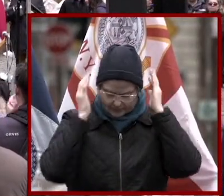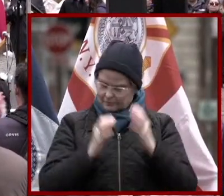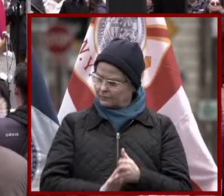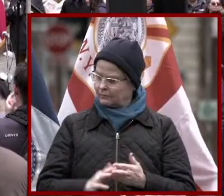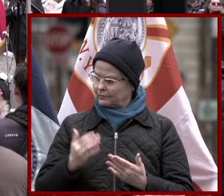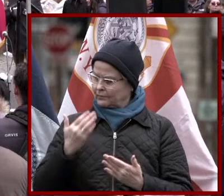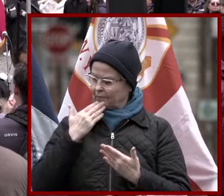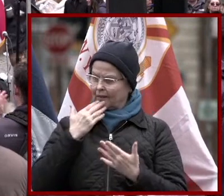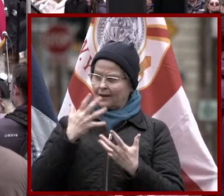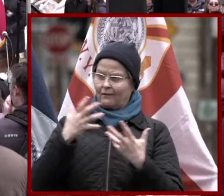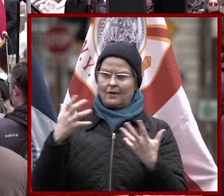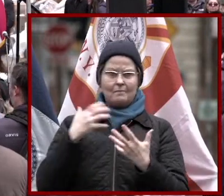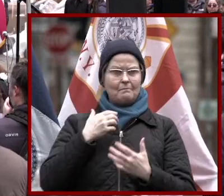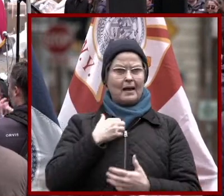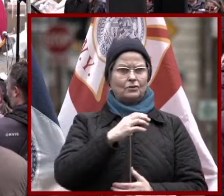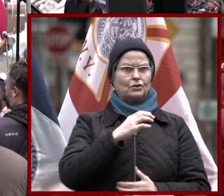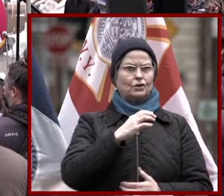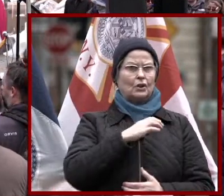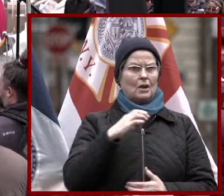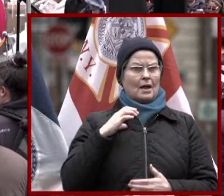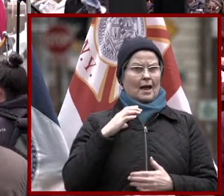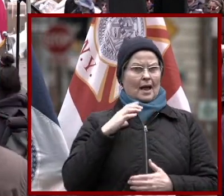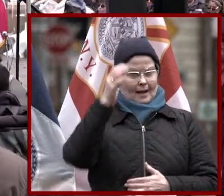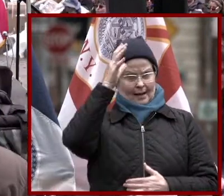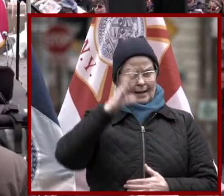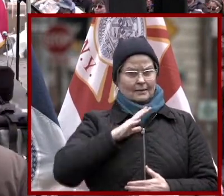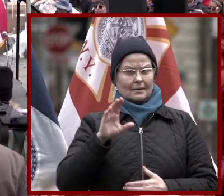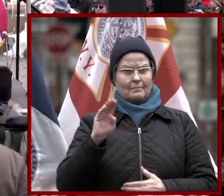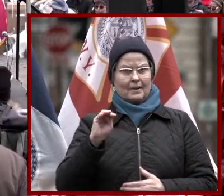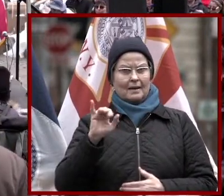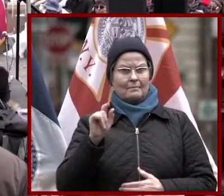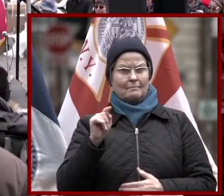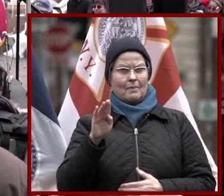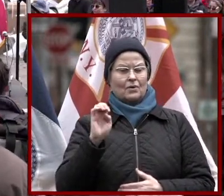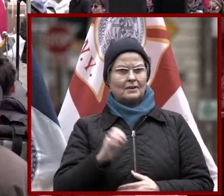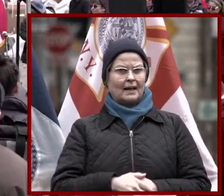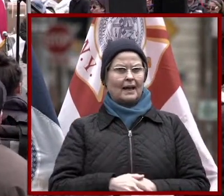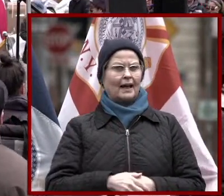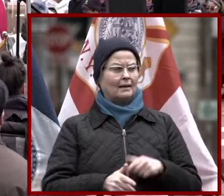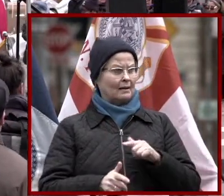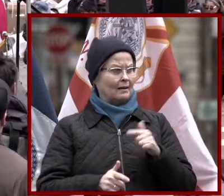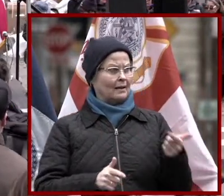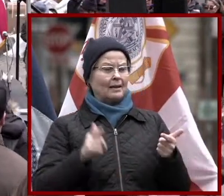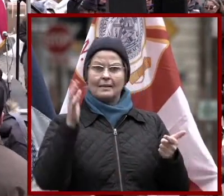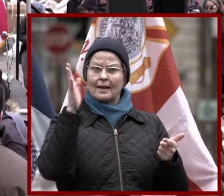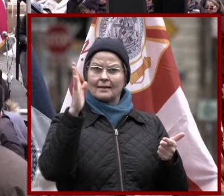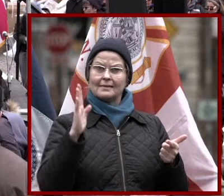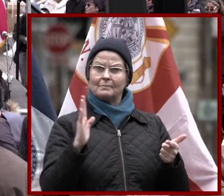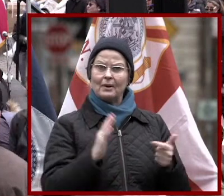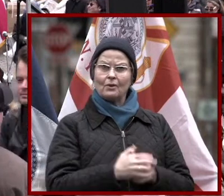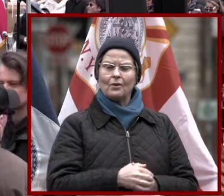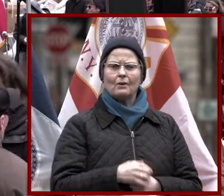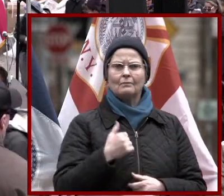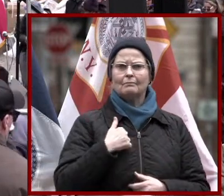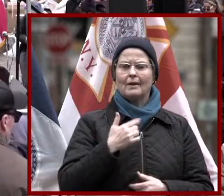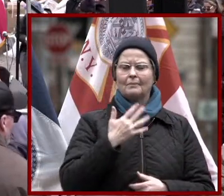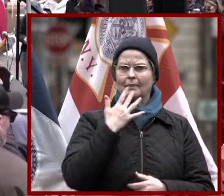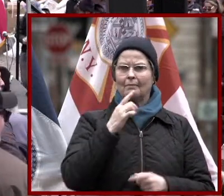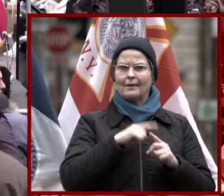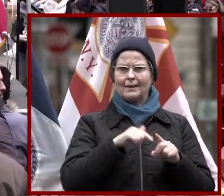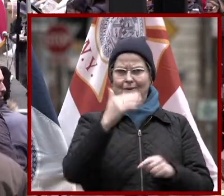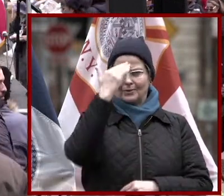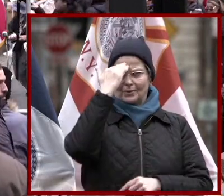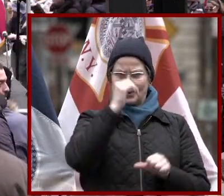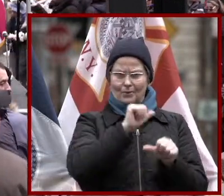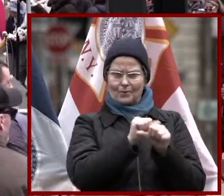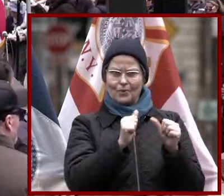Thank you very much, Councilman Mate. Our next speaker is somebody that I've had the opportunity to know and actually worked with a long